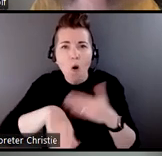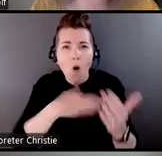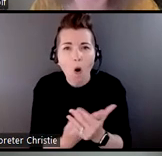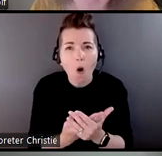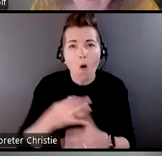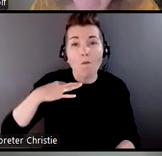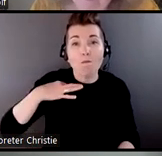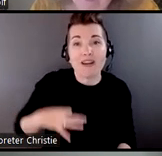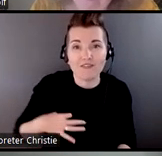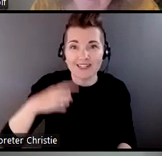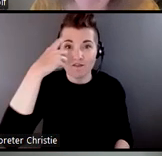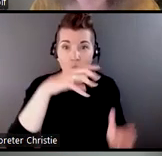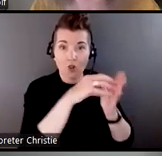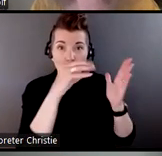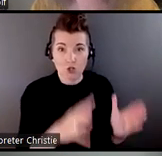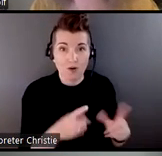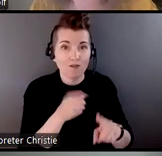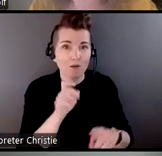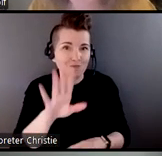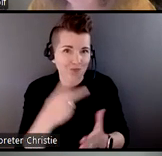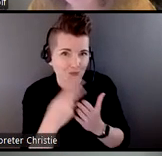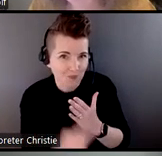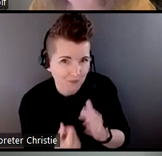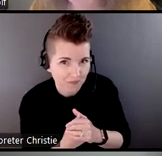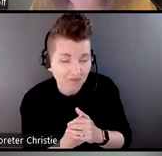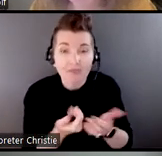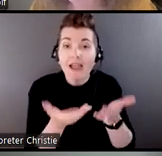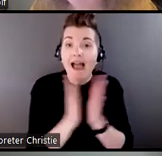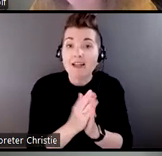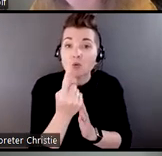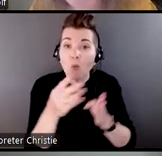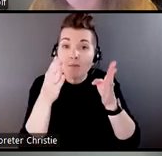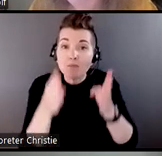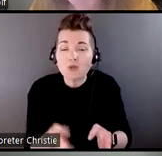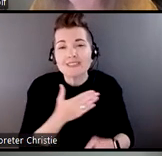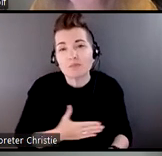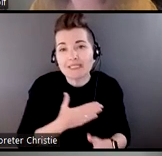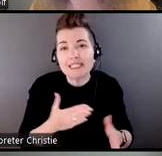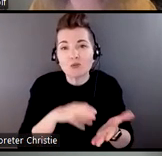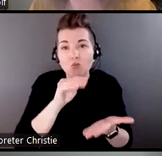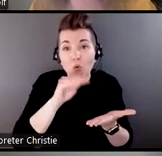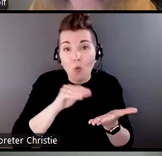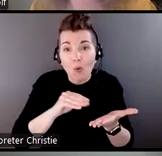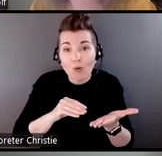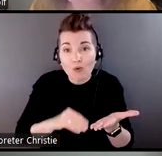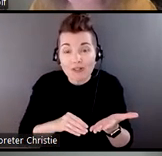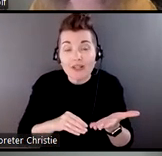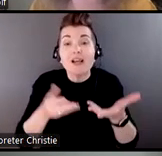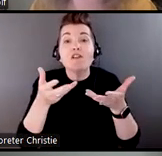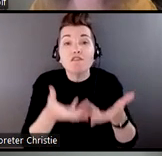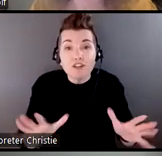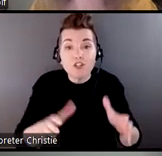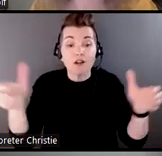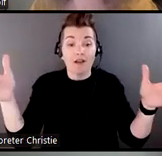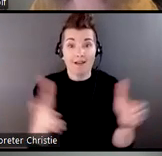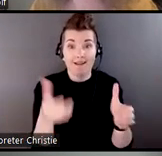benefits to the learner of your program. Ask one person in your group, please, to record. And when we come back, we'll take a couple of minutes to share. And